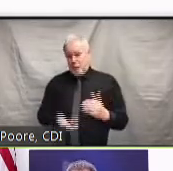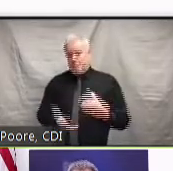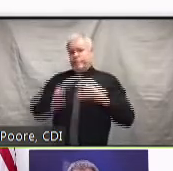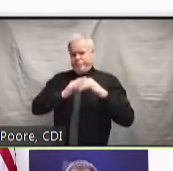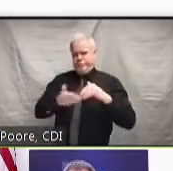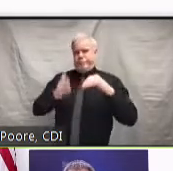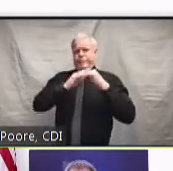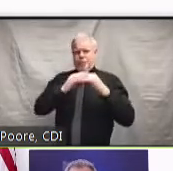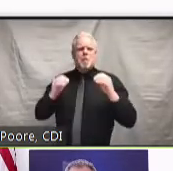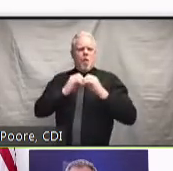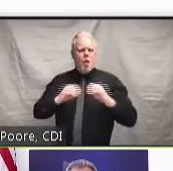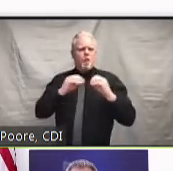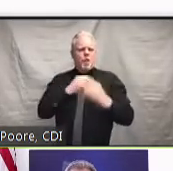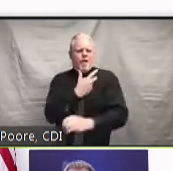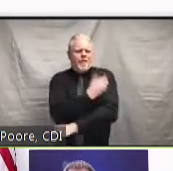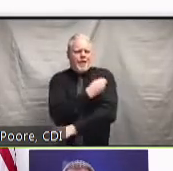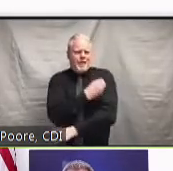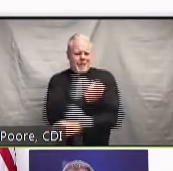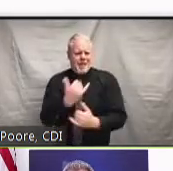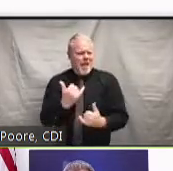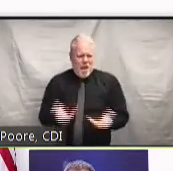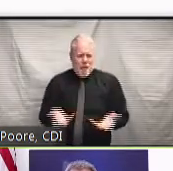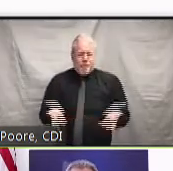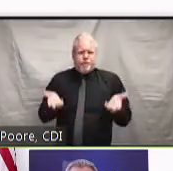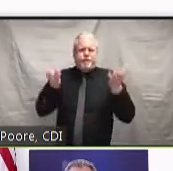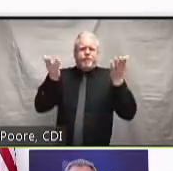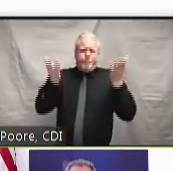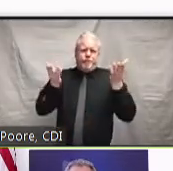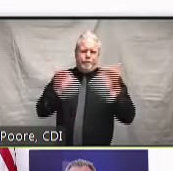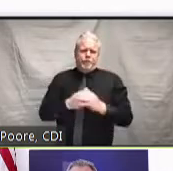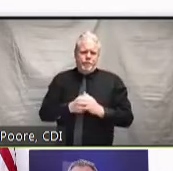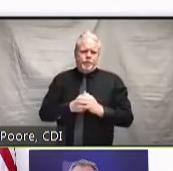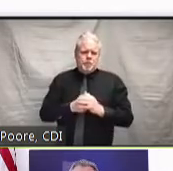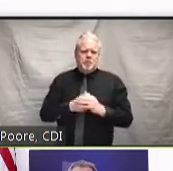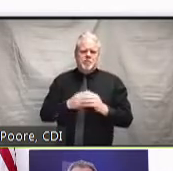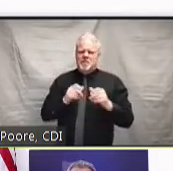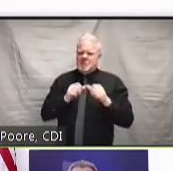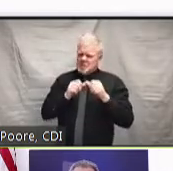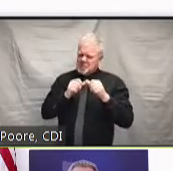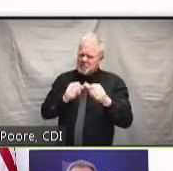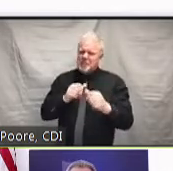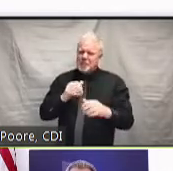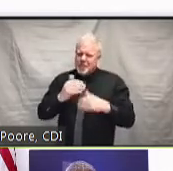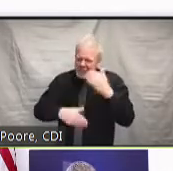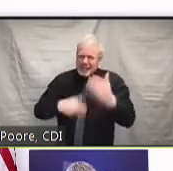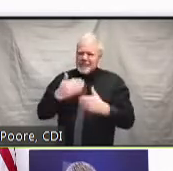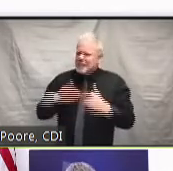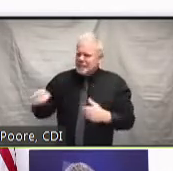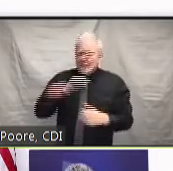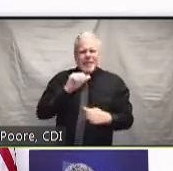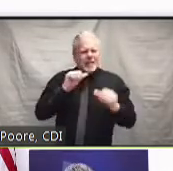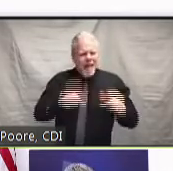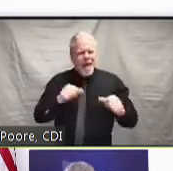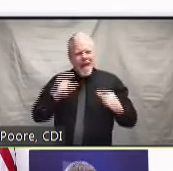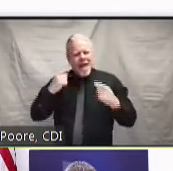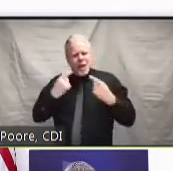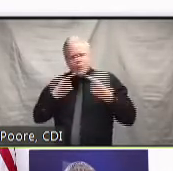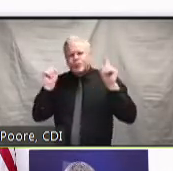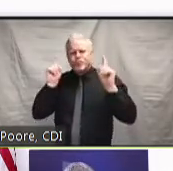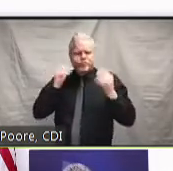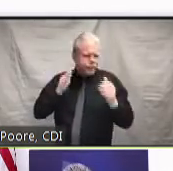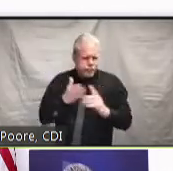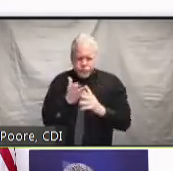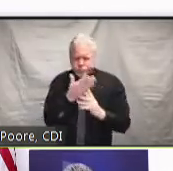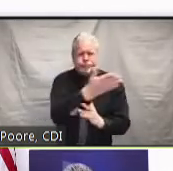the path that we're on, and we can get through this. There's a light at the end of the tunnel. We just have to get there. We have to get through it, and we are getting there. So thank you